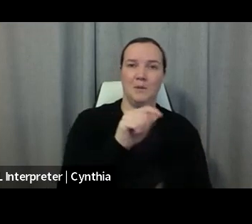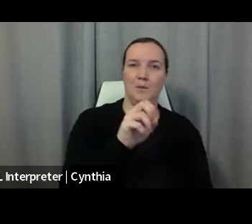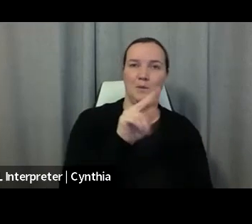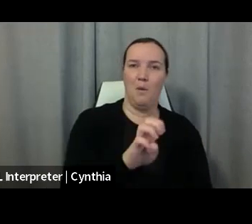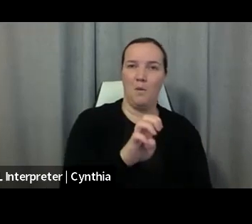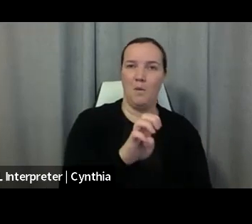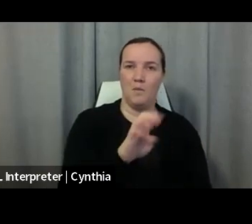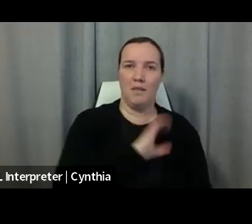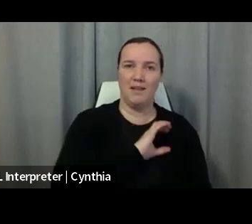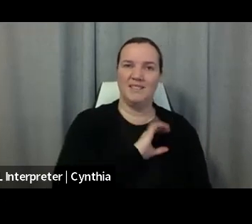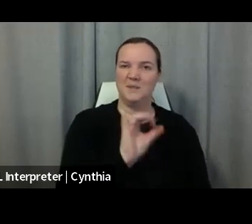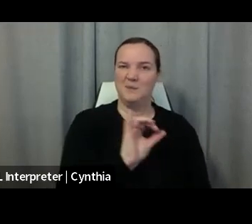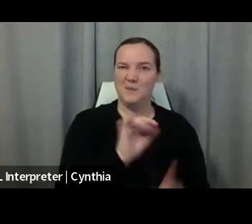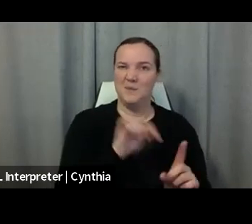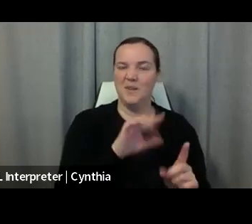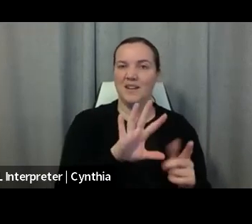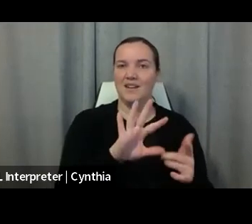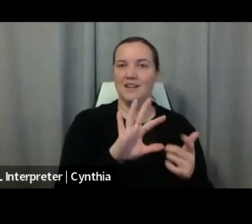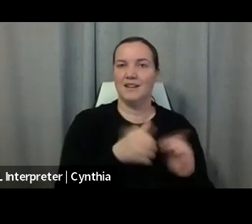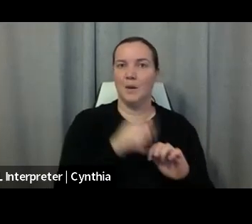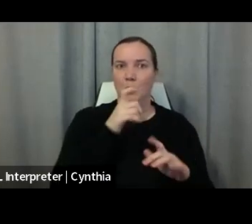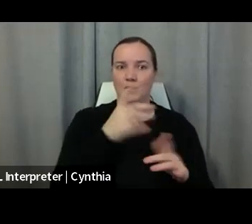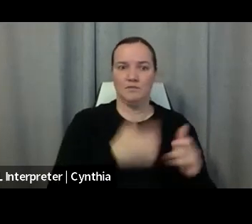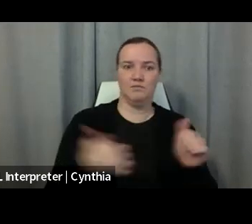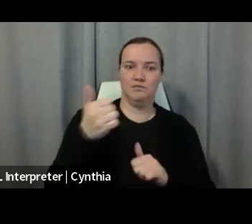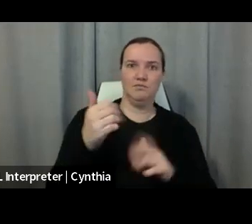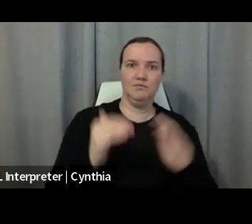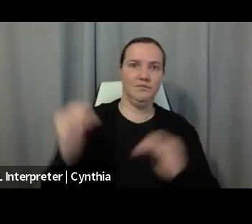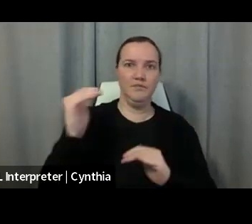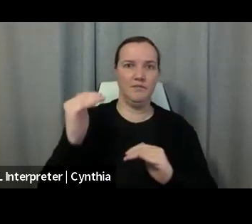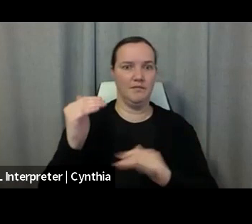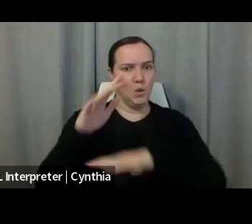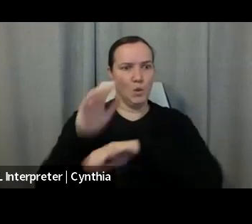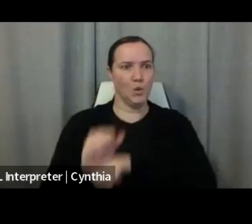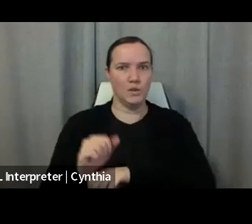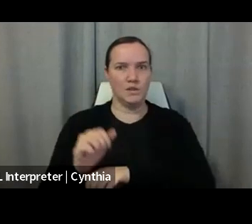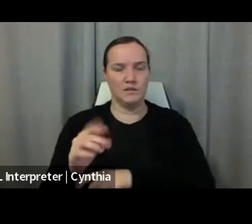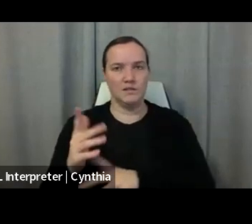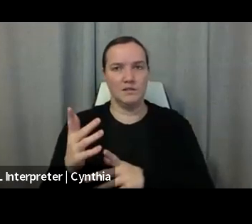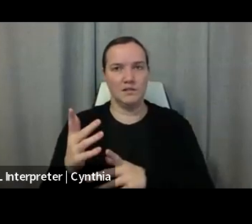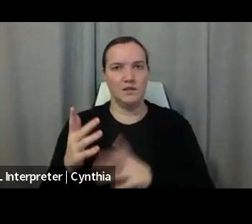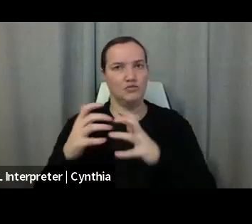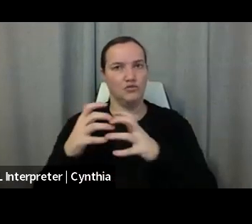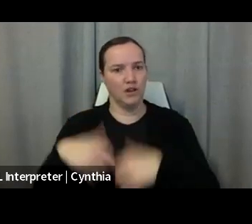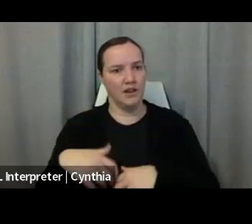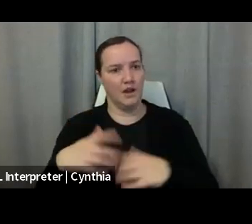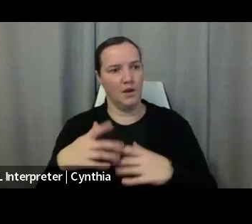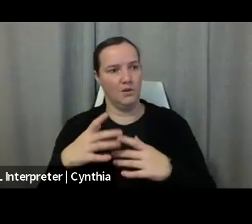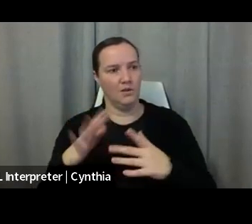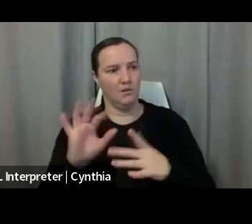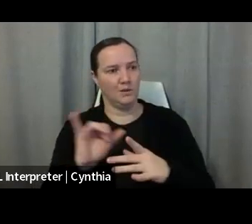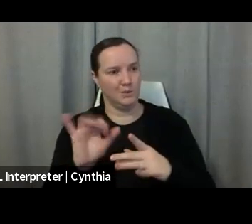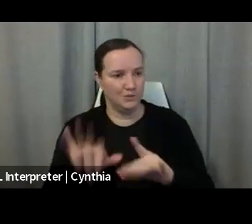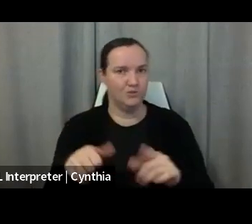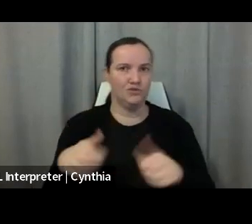And it's all kinds of the ways that usually the folks who are in power and used to having power often will shut down again that challenge that power. And